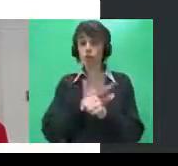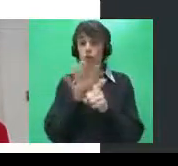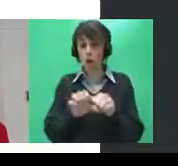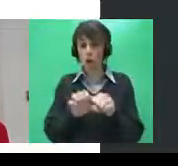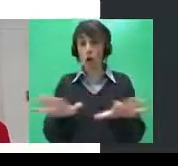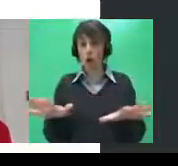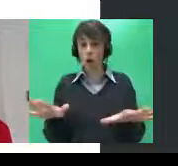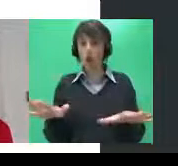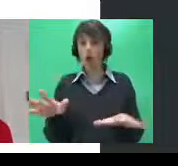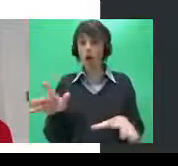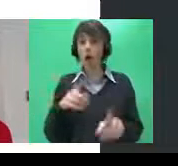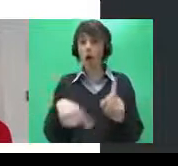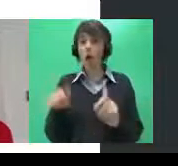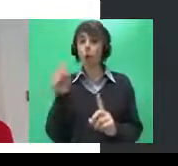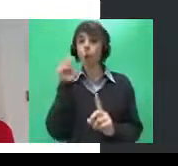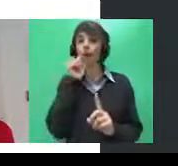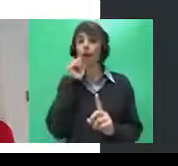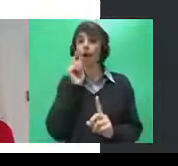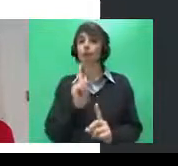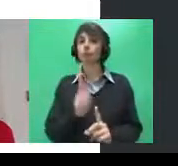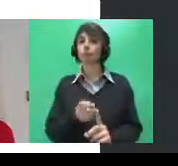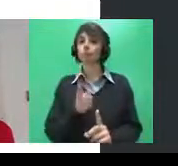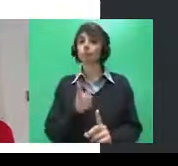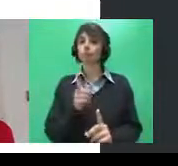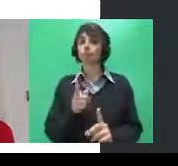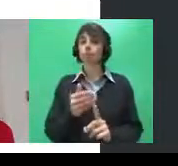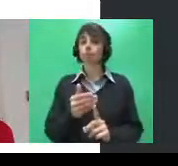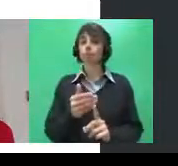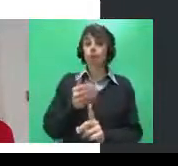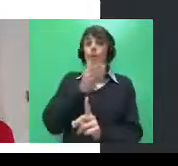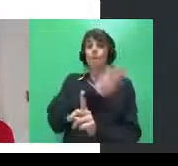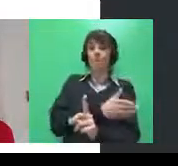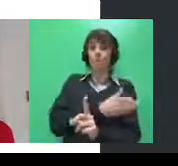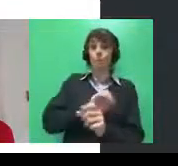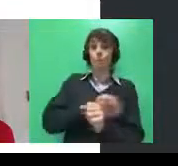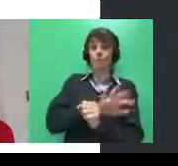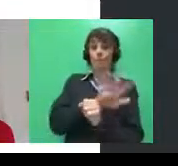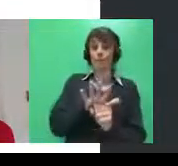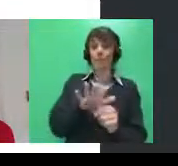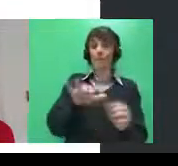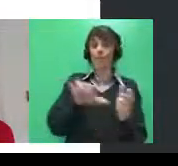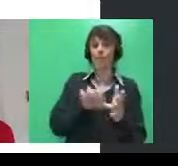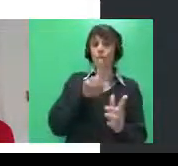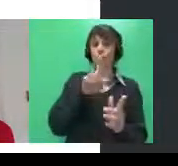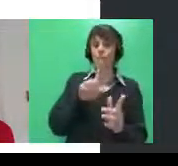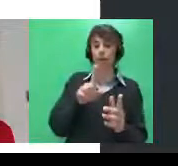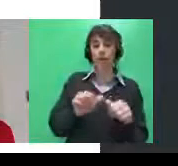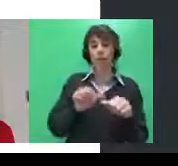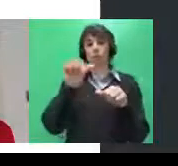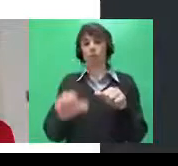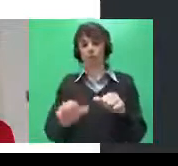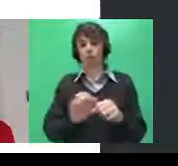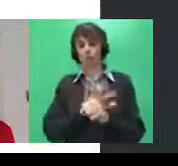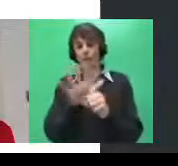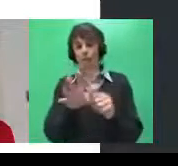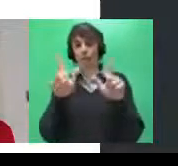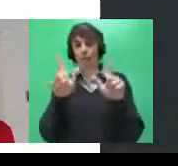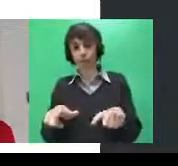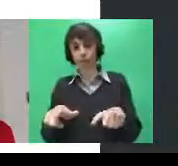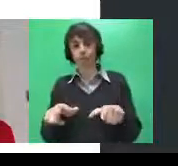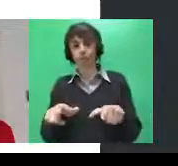to being active before the pandemic, particularly so during the pandemic. And what this graph shows is that for those individuals, and